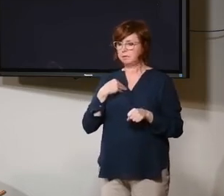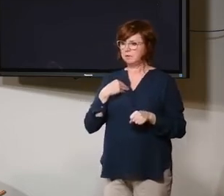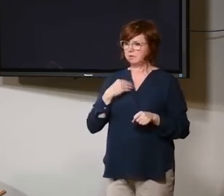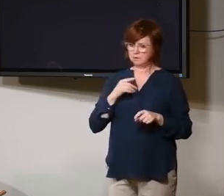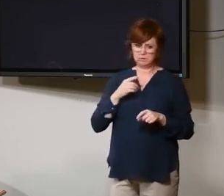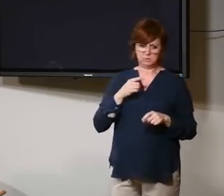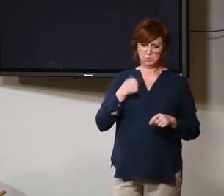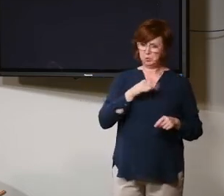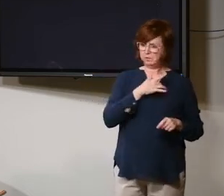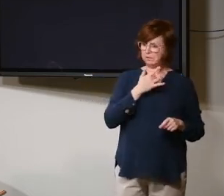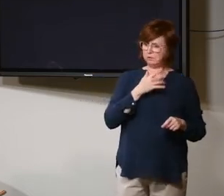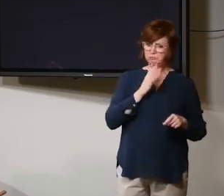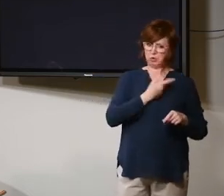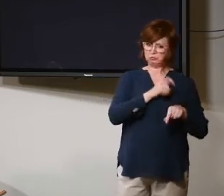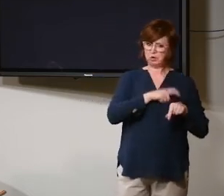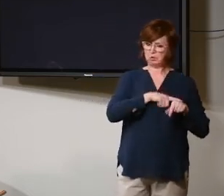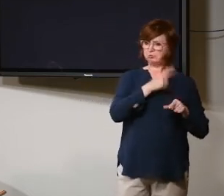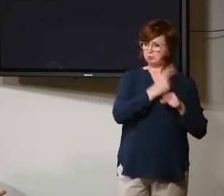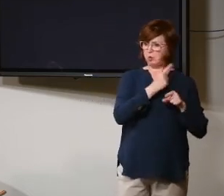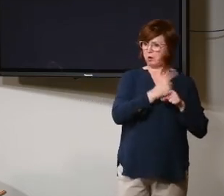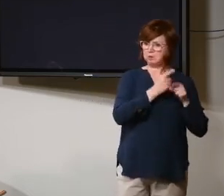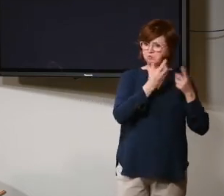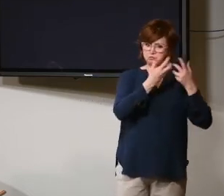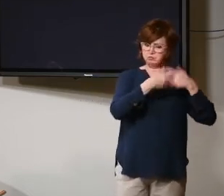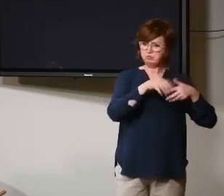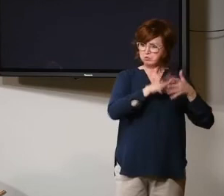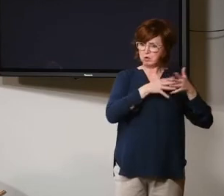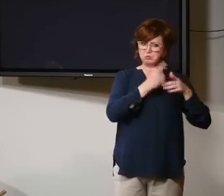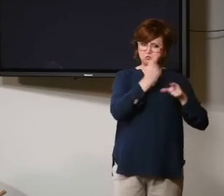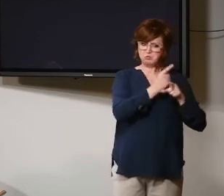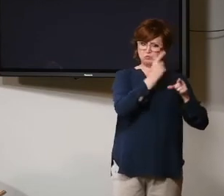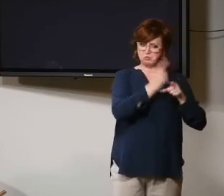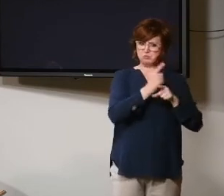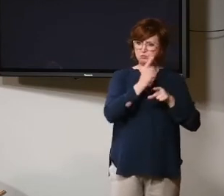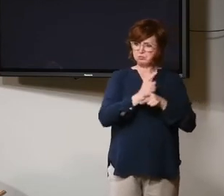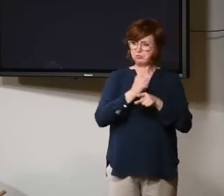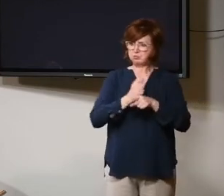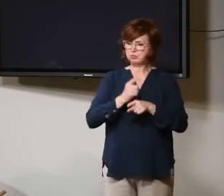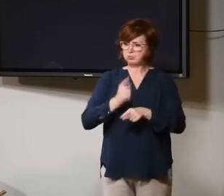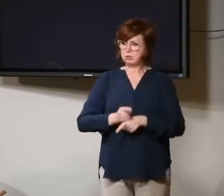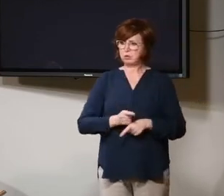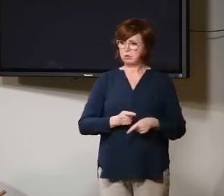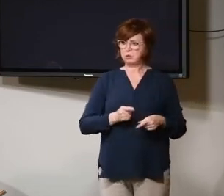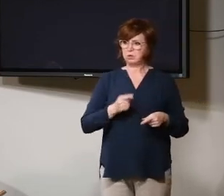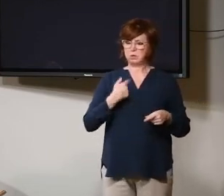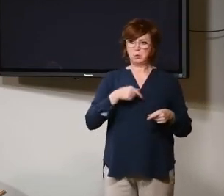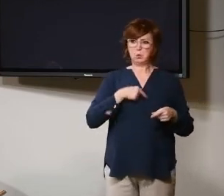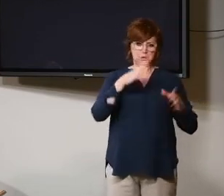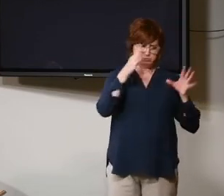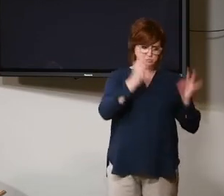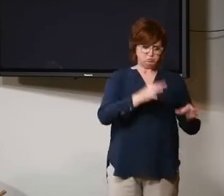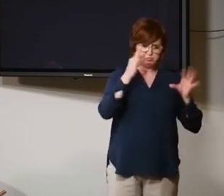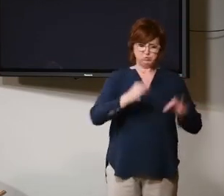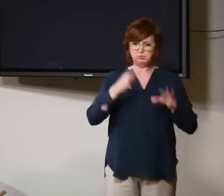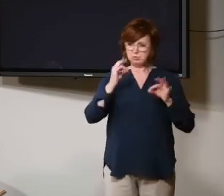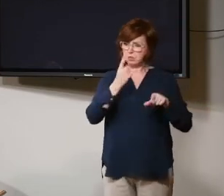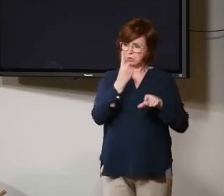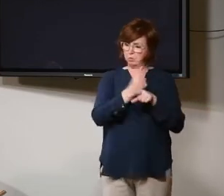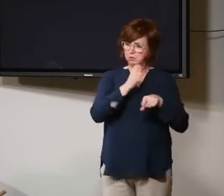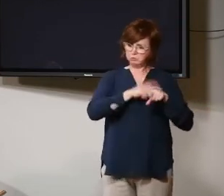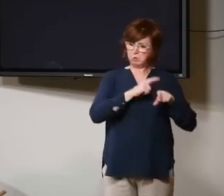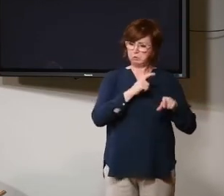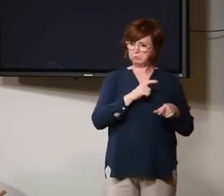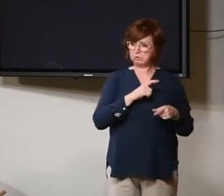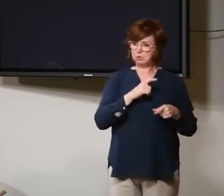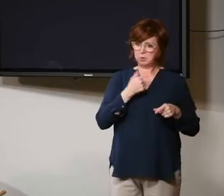time with the decisions that we have made, and we're going to continue to make just these types of decisions as we work our way through